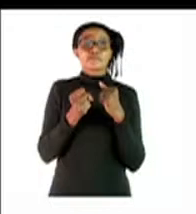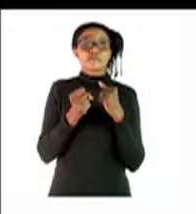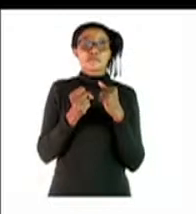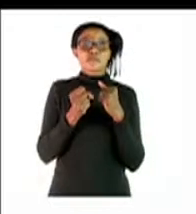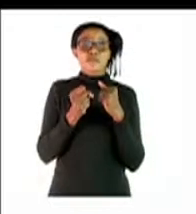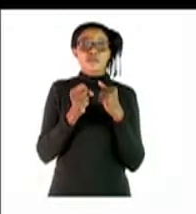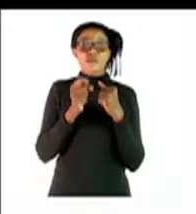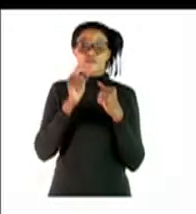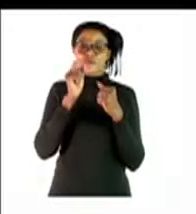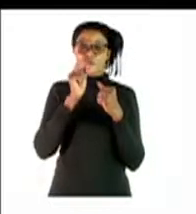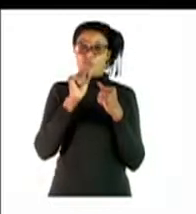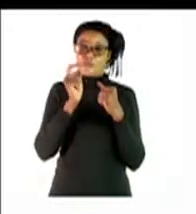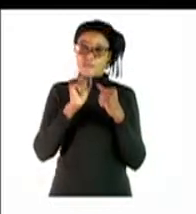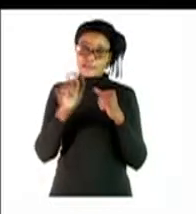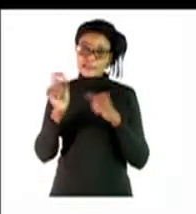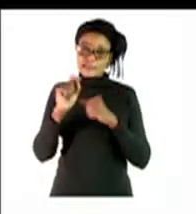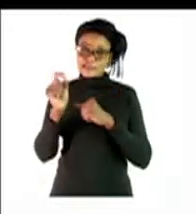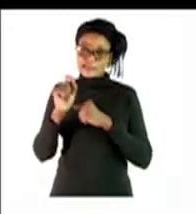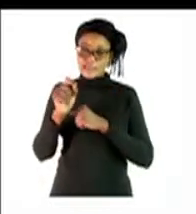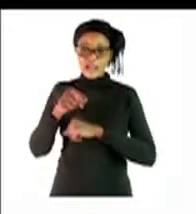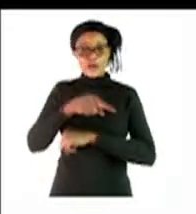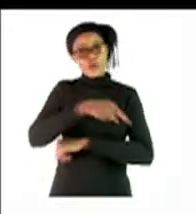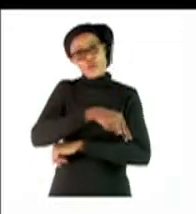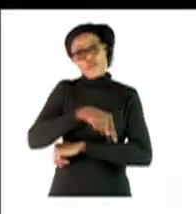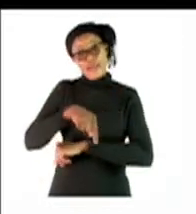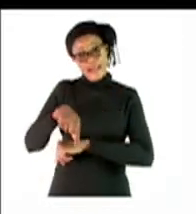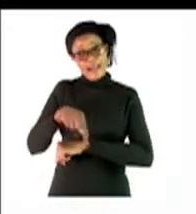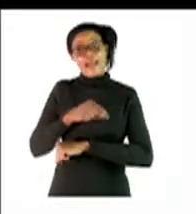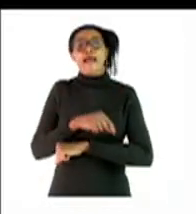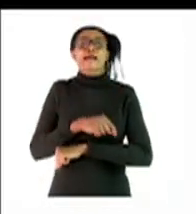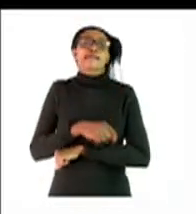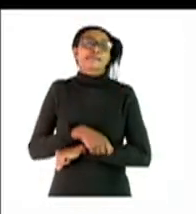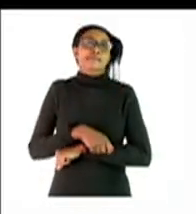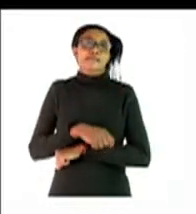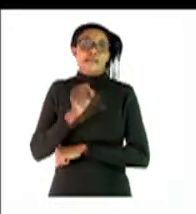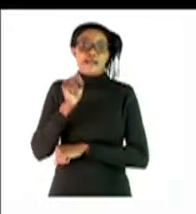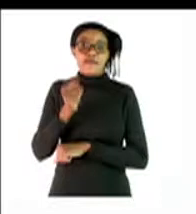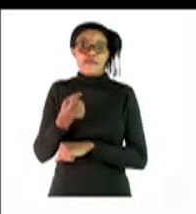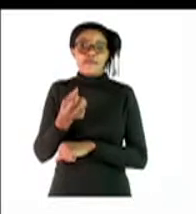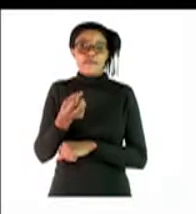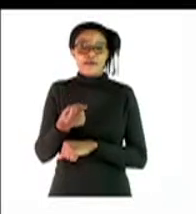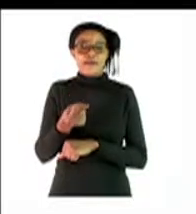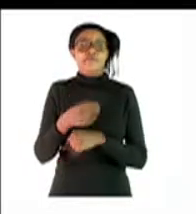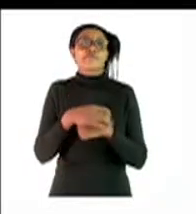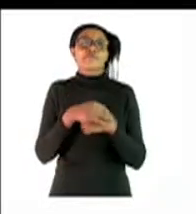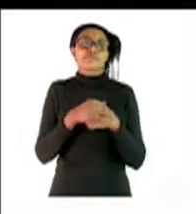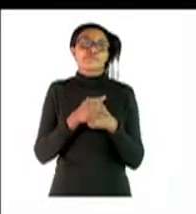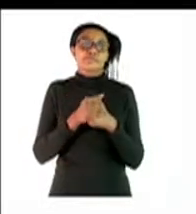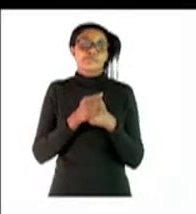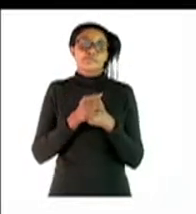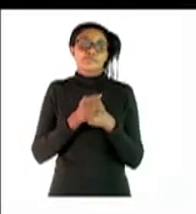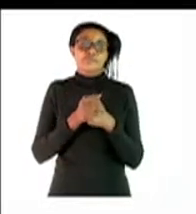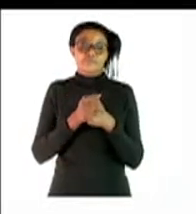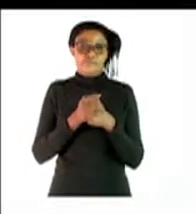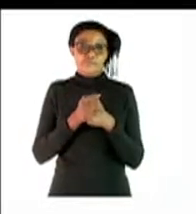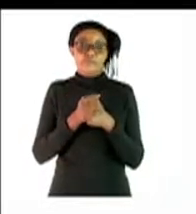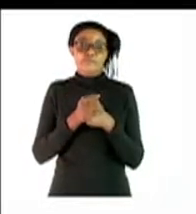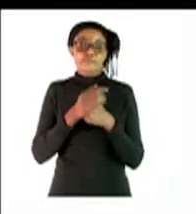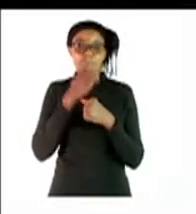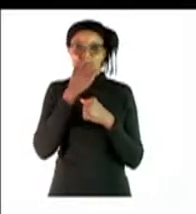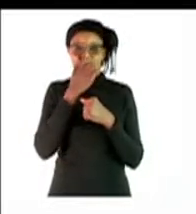fill in the answers on the lines that they are shown on that